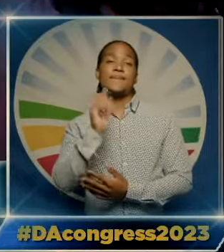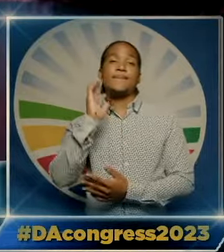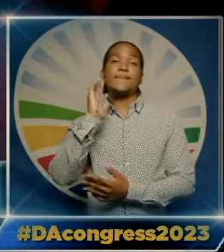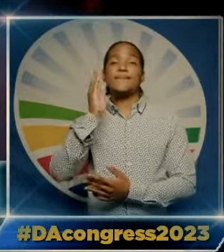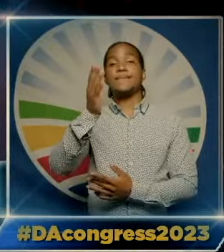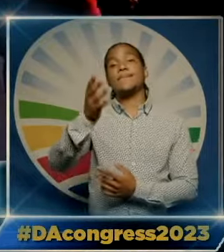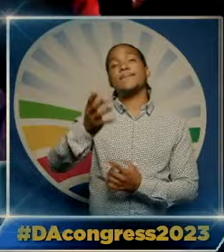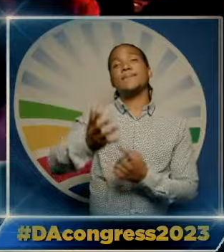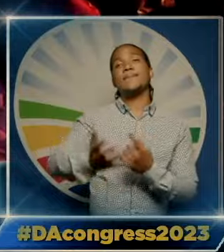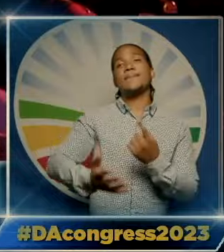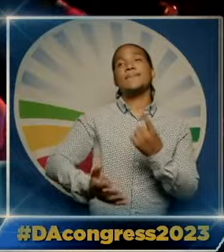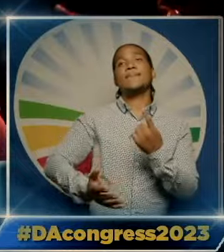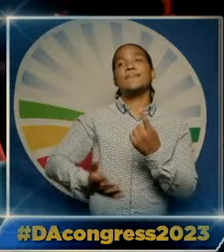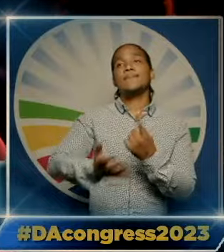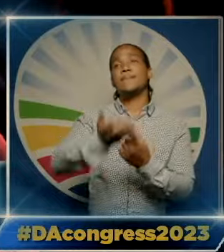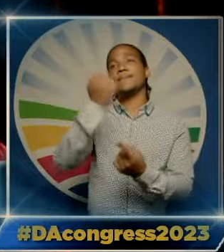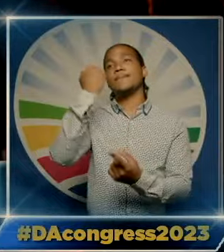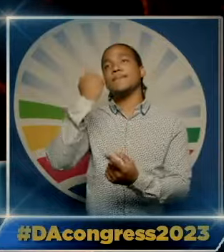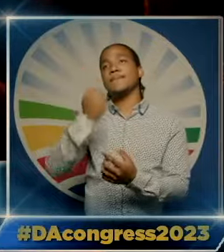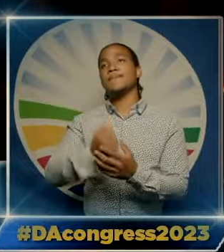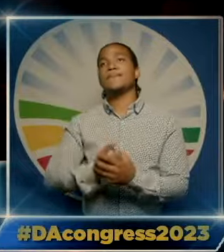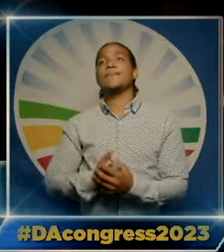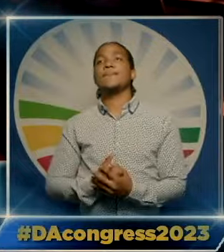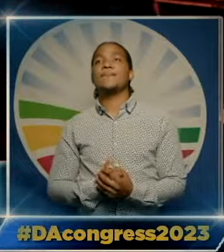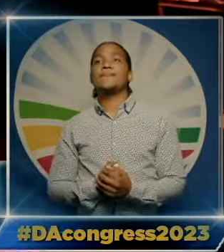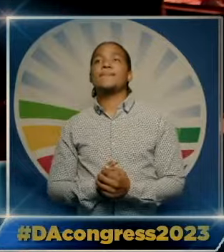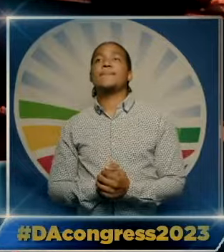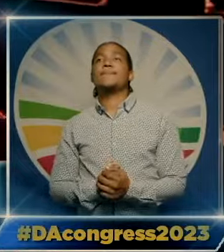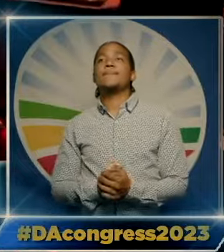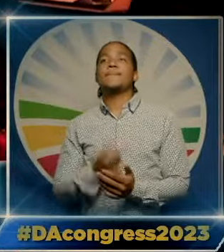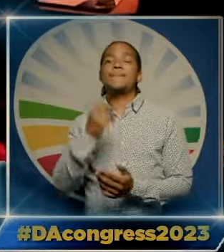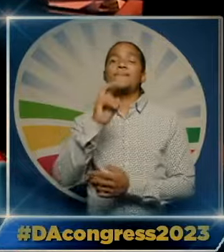Ay, mananginizwa. Wasa